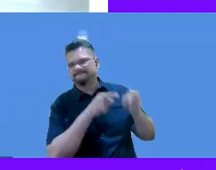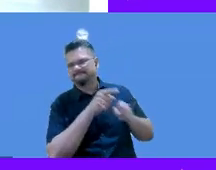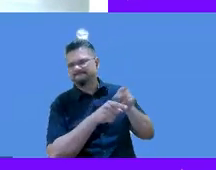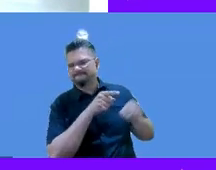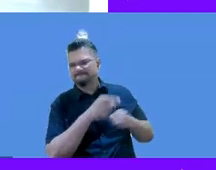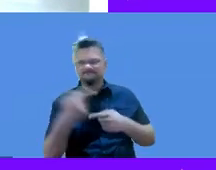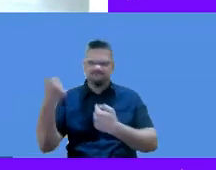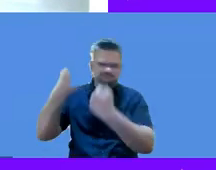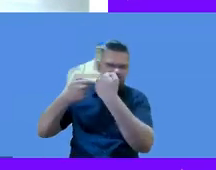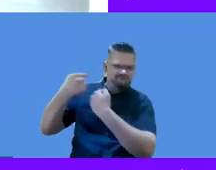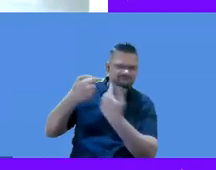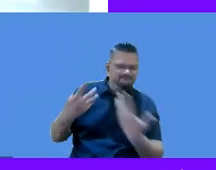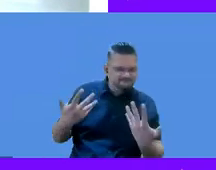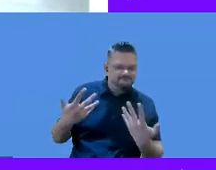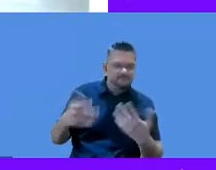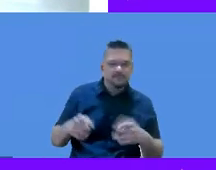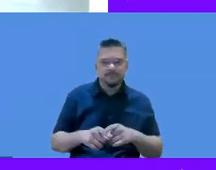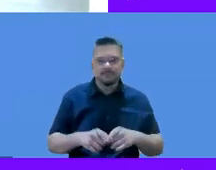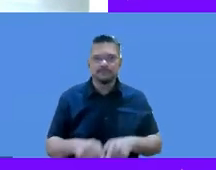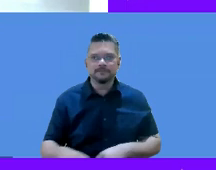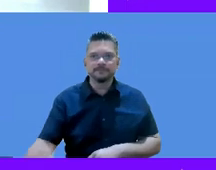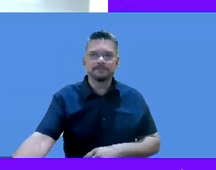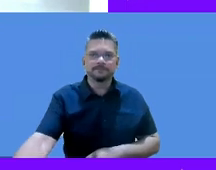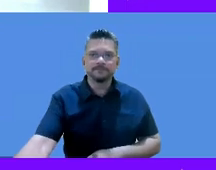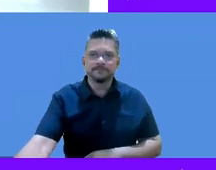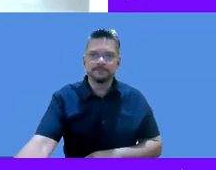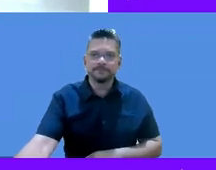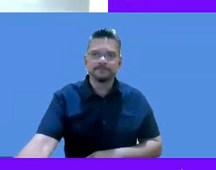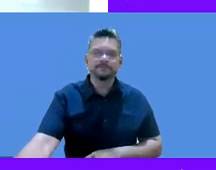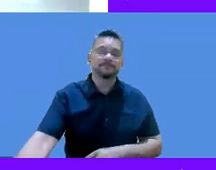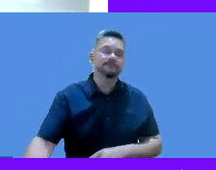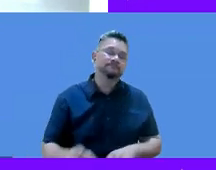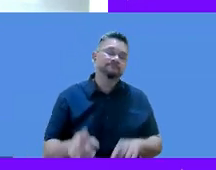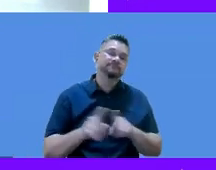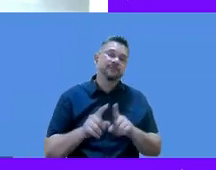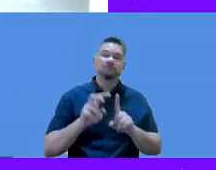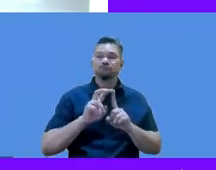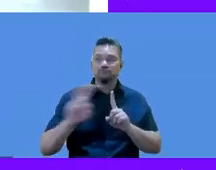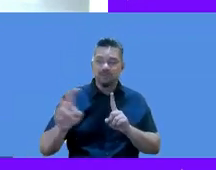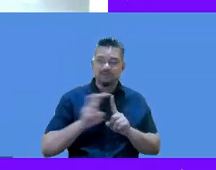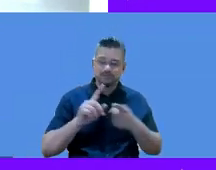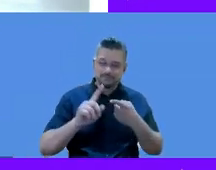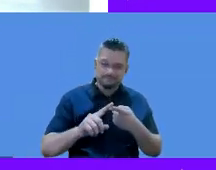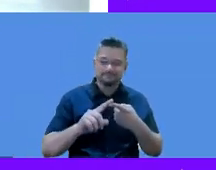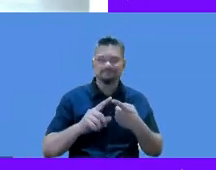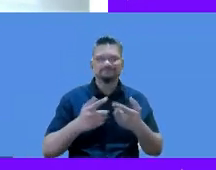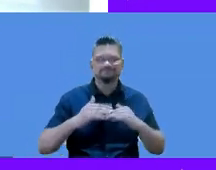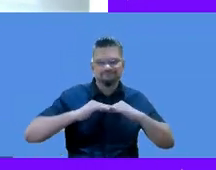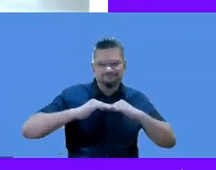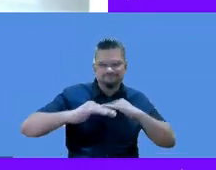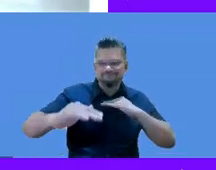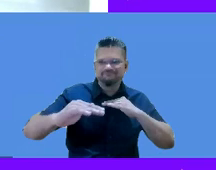in particular was around the support transport infrastructure. So the high number of road collisions involving young people, girls